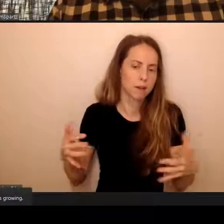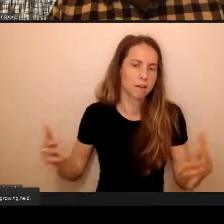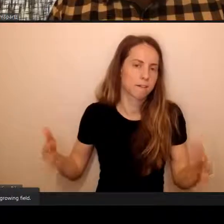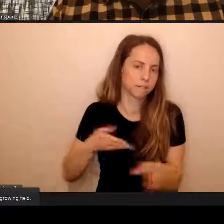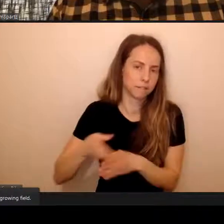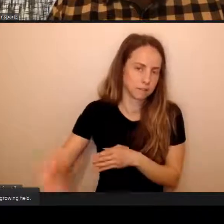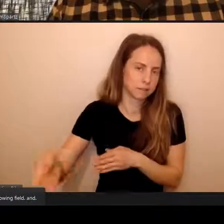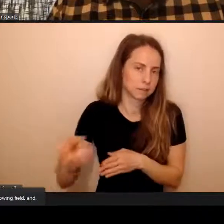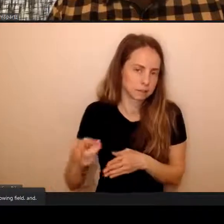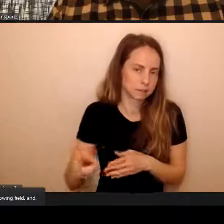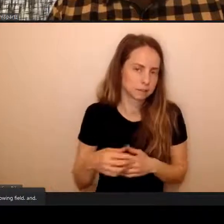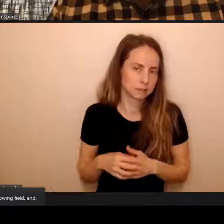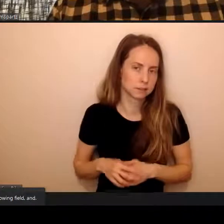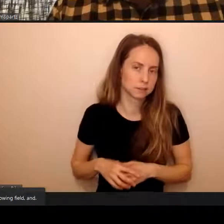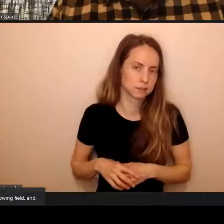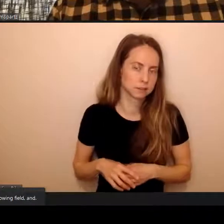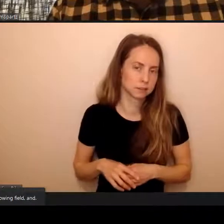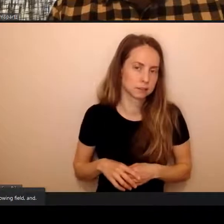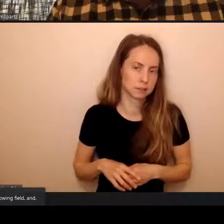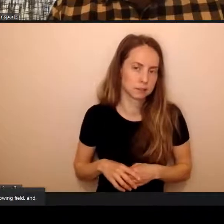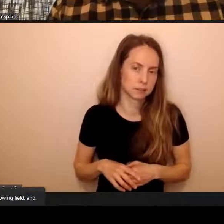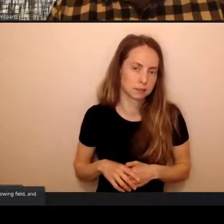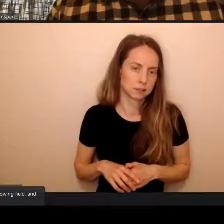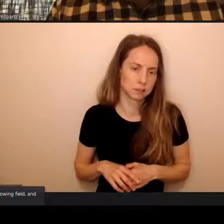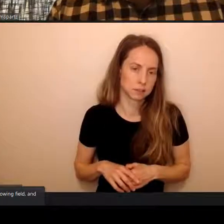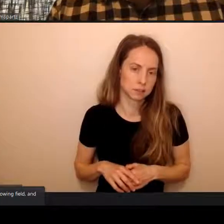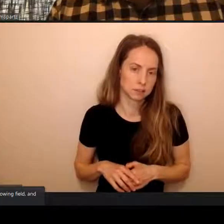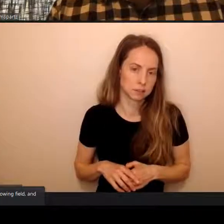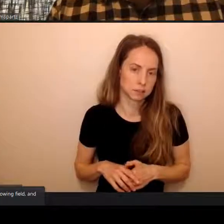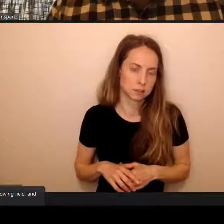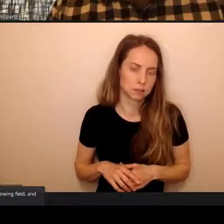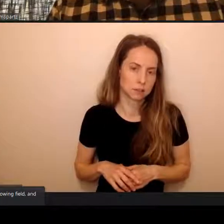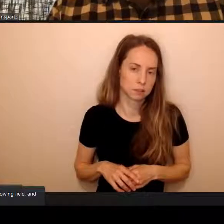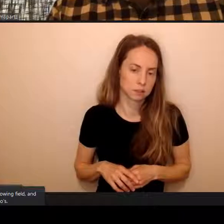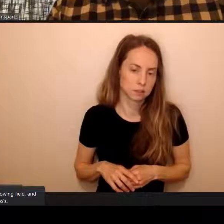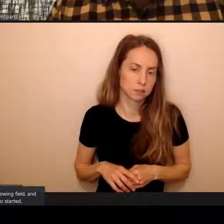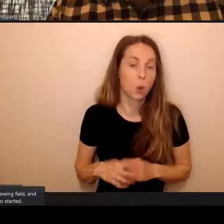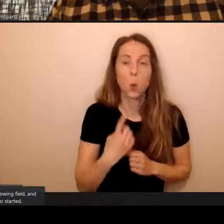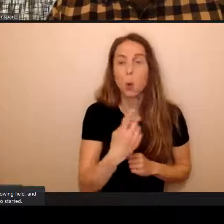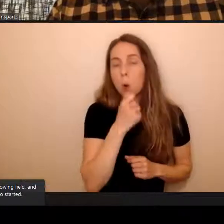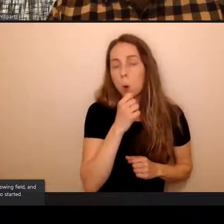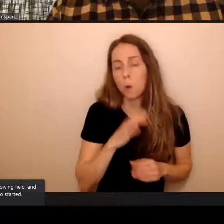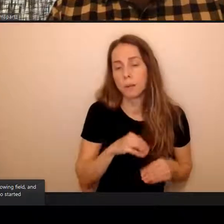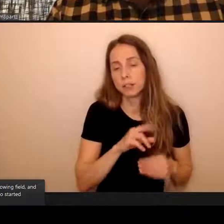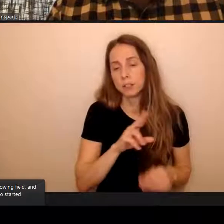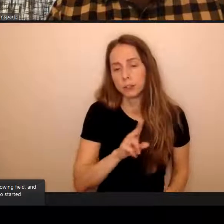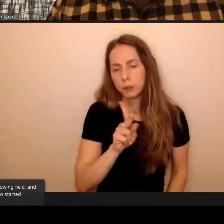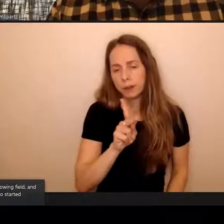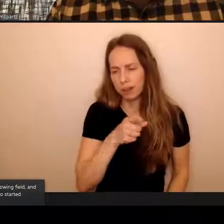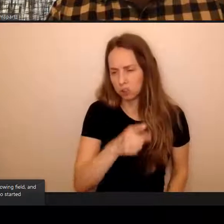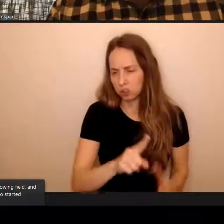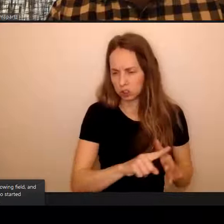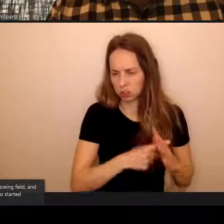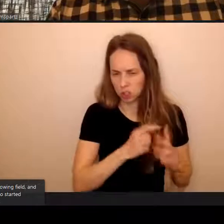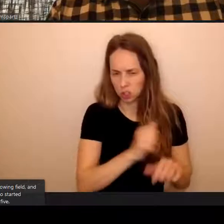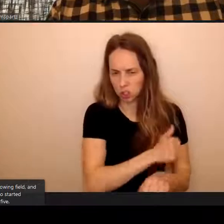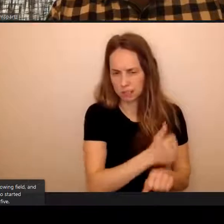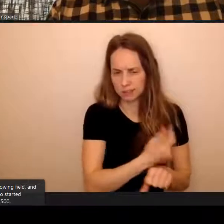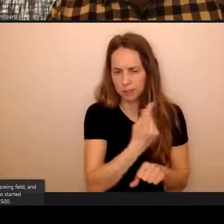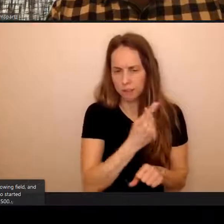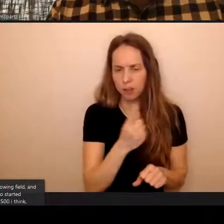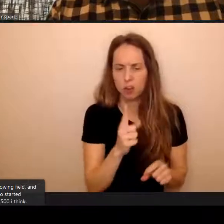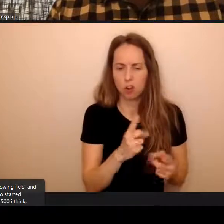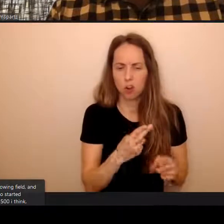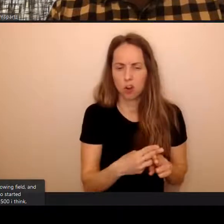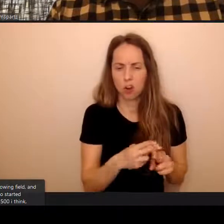field. And there's a woman in the UK who started something called the Valuable 500, I